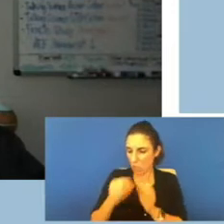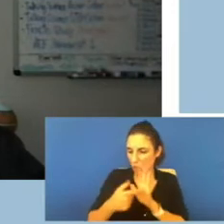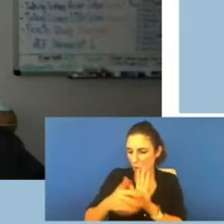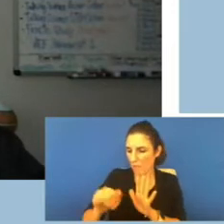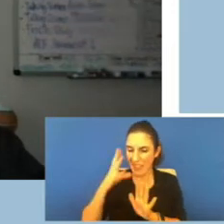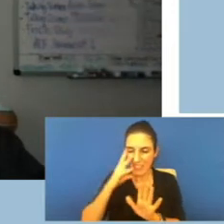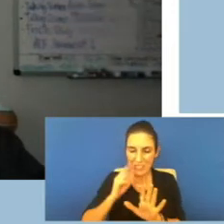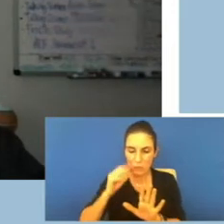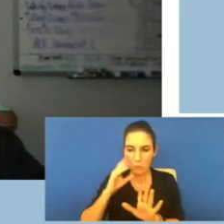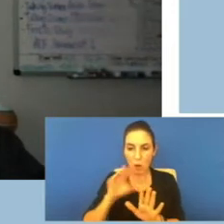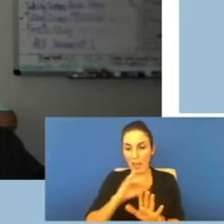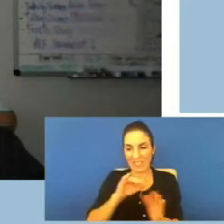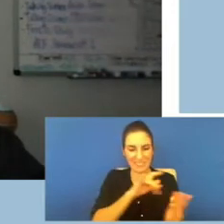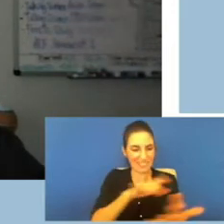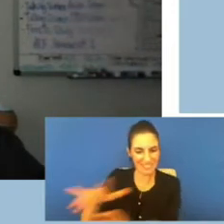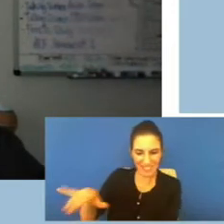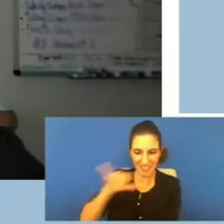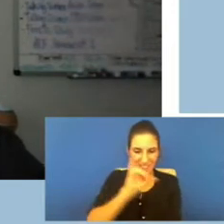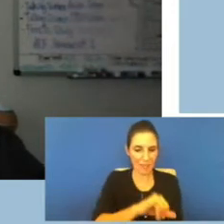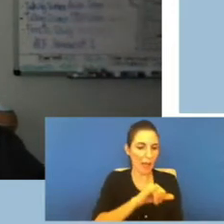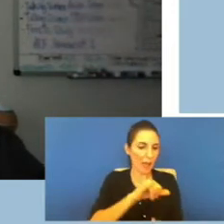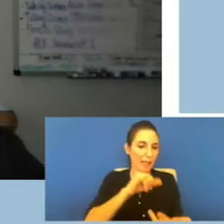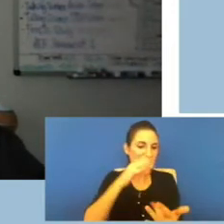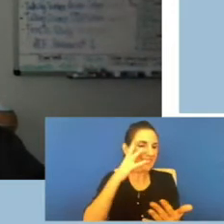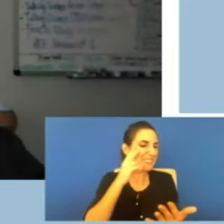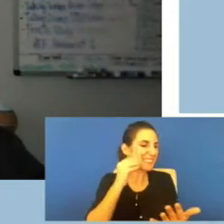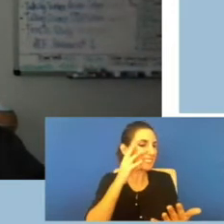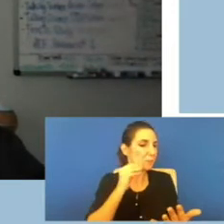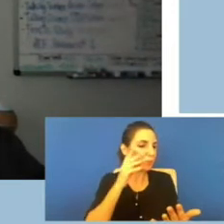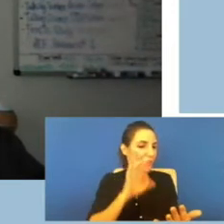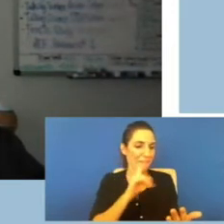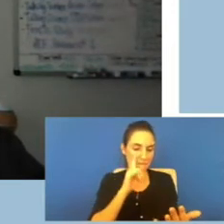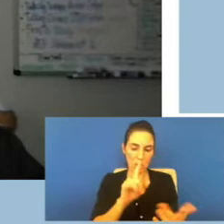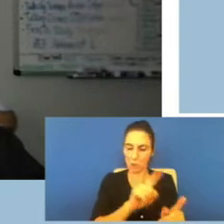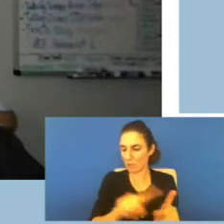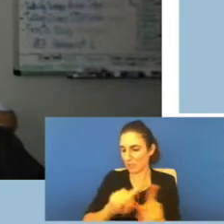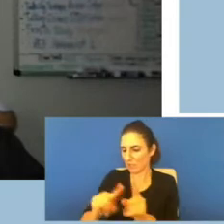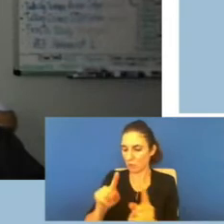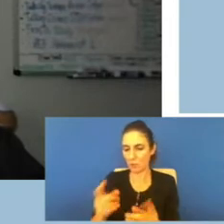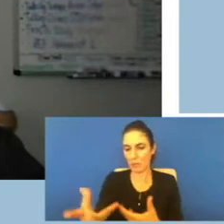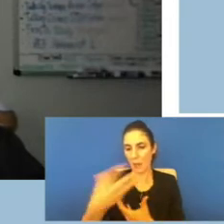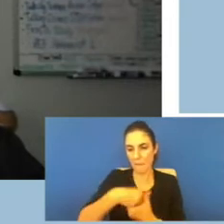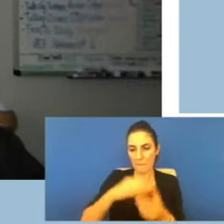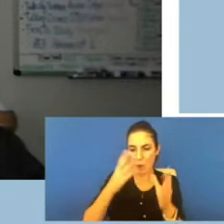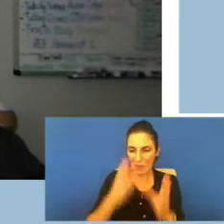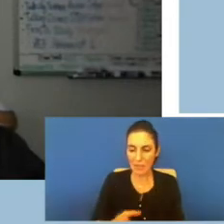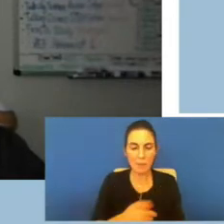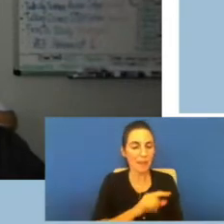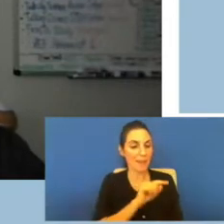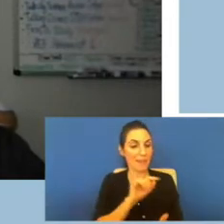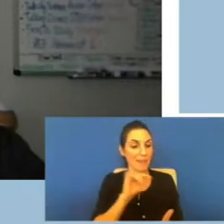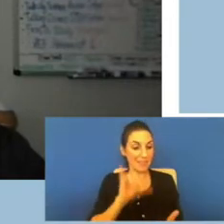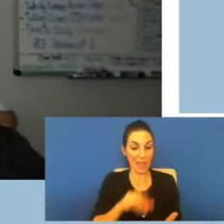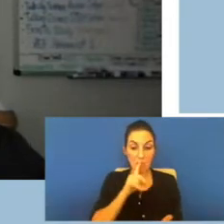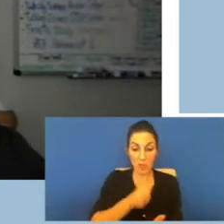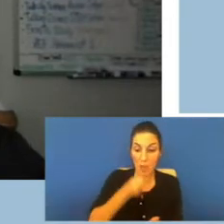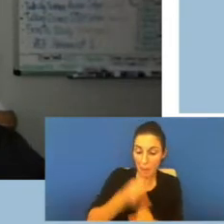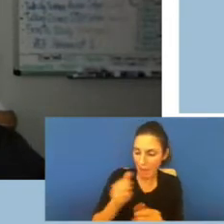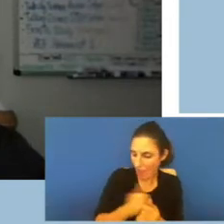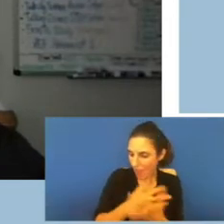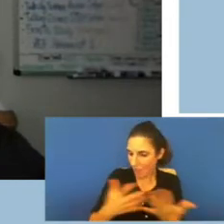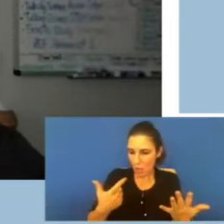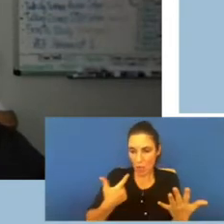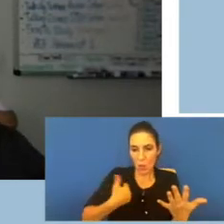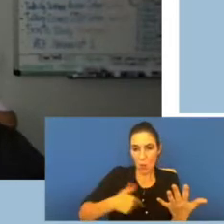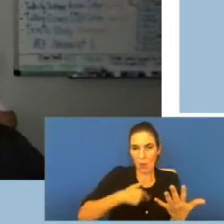study the experiences of our participants. And this has impacted everything from the way we think about these concepts